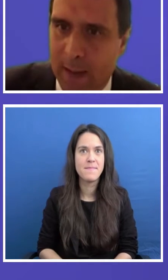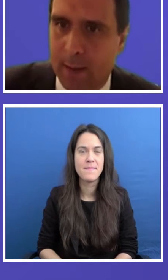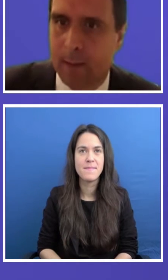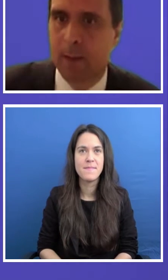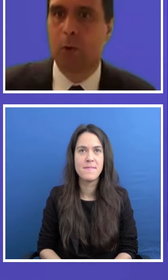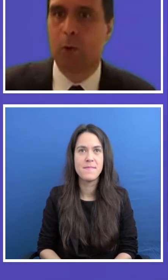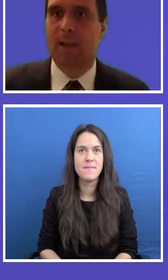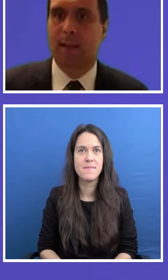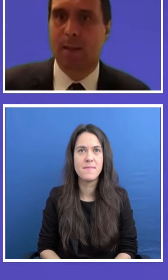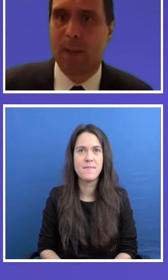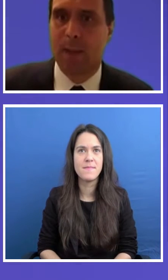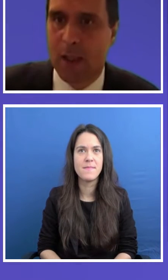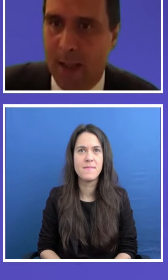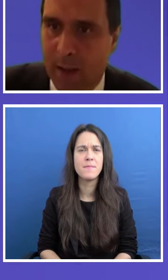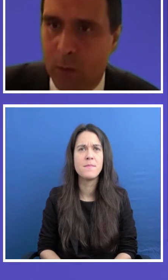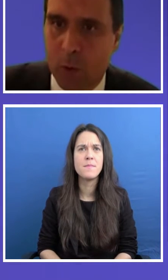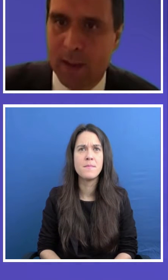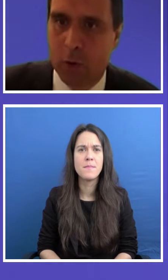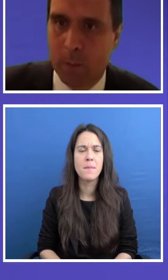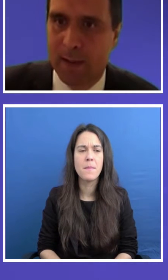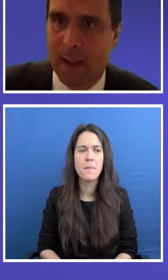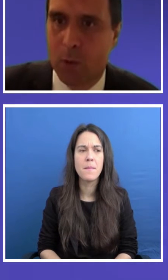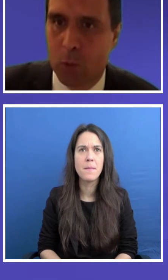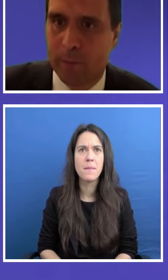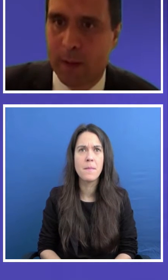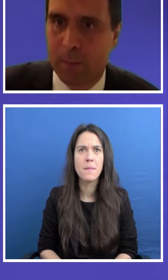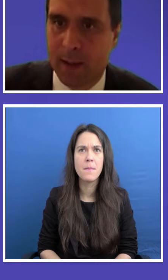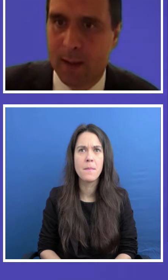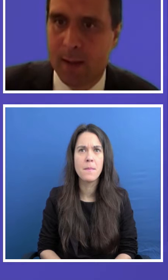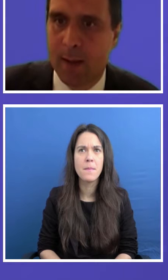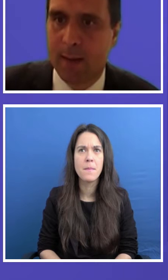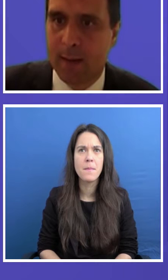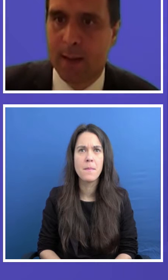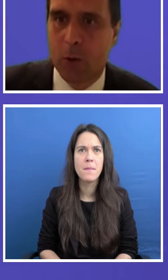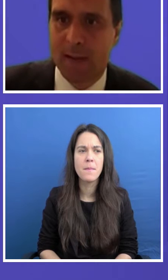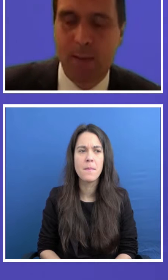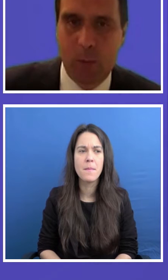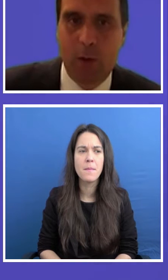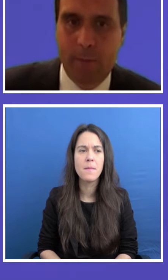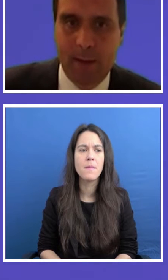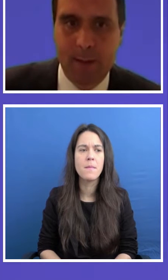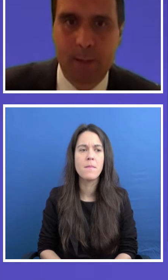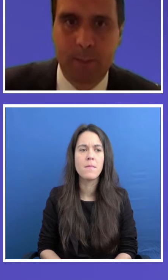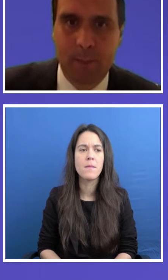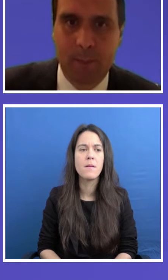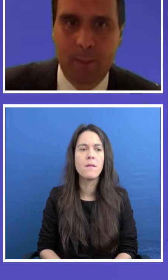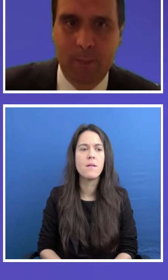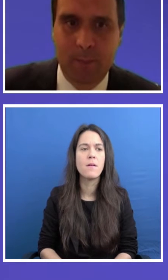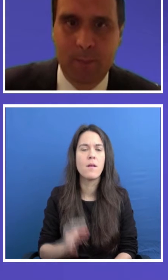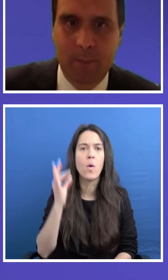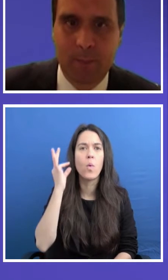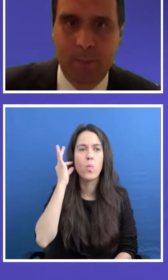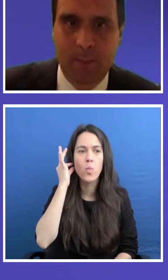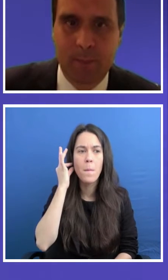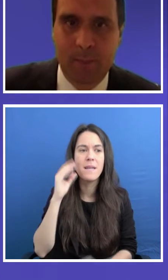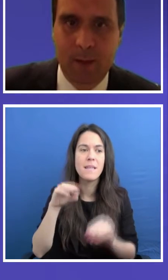what do you think? Do you think that's by just having women in the media and women filmmakers, the stereotypes will revert?